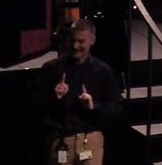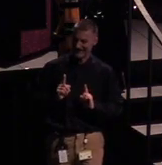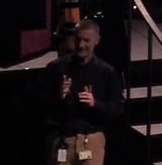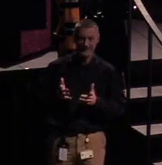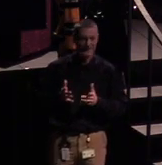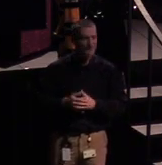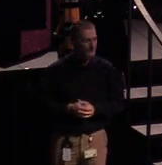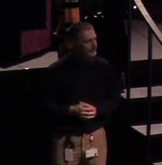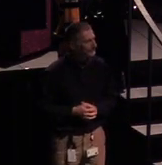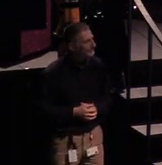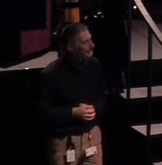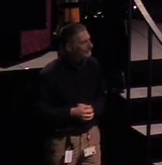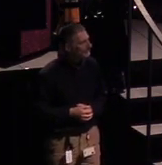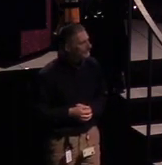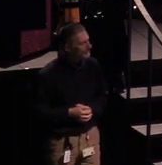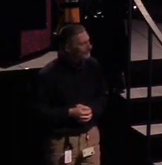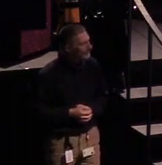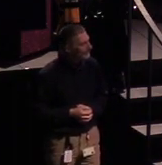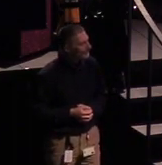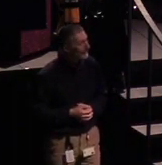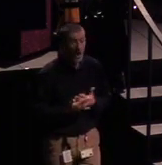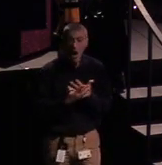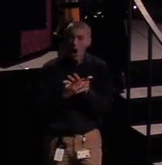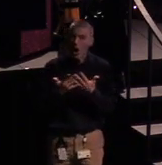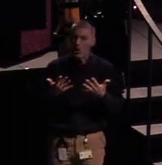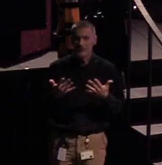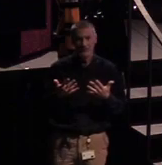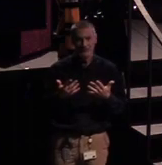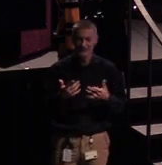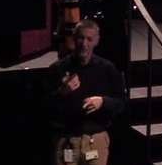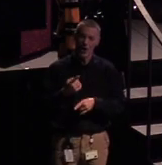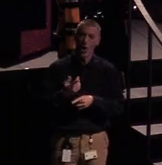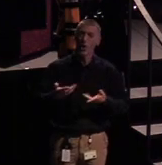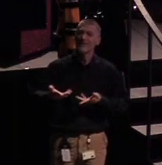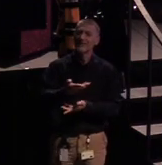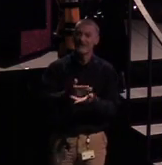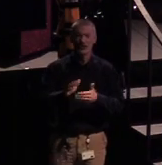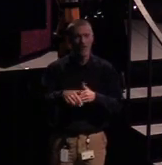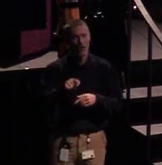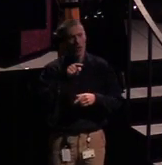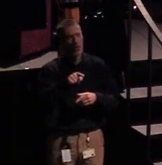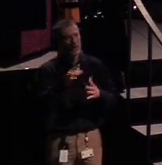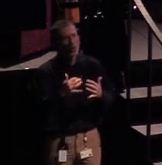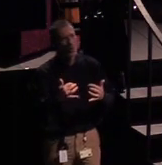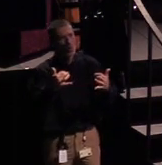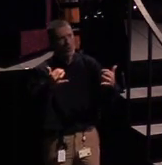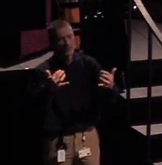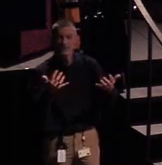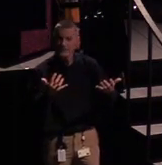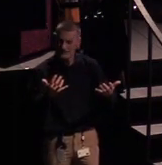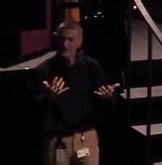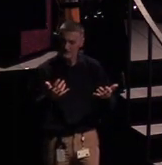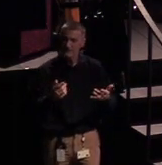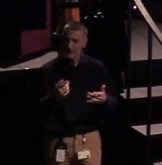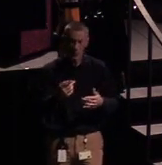and I guess a lot of the conversation is around audience as an artists and I and